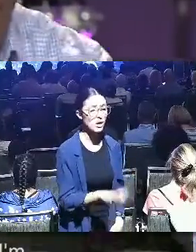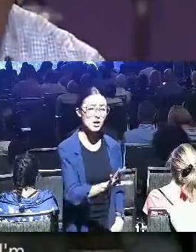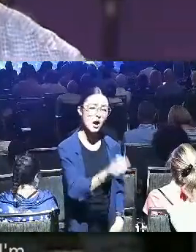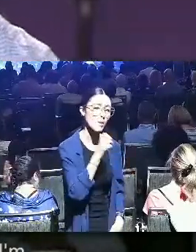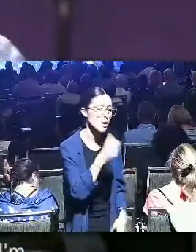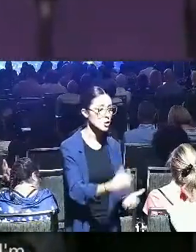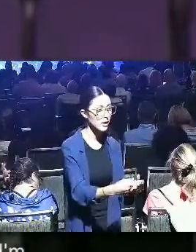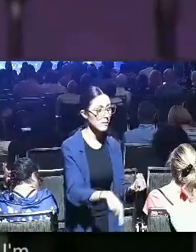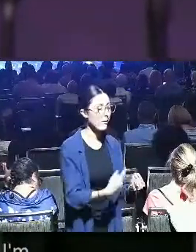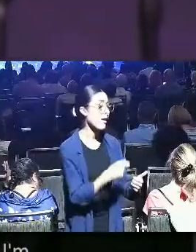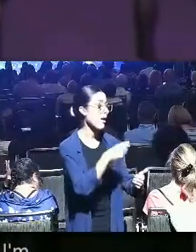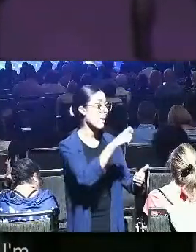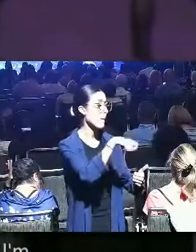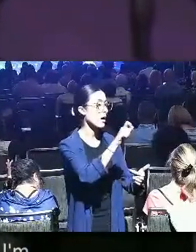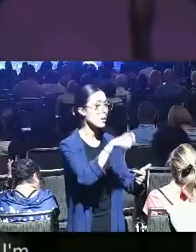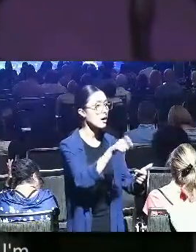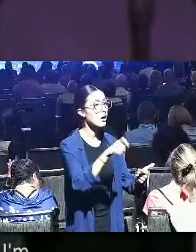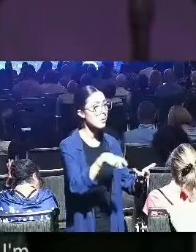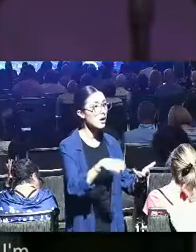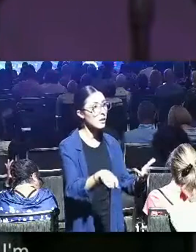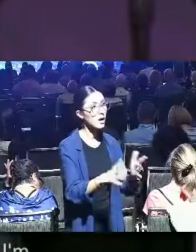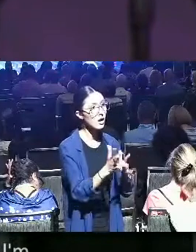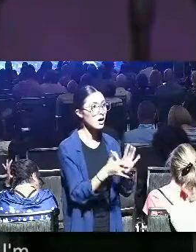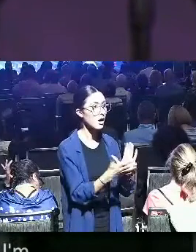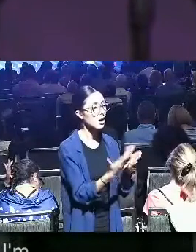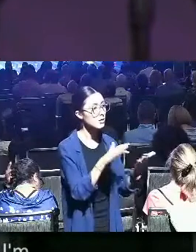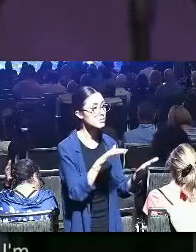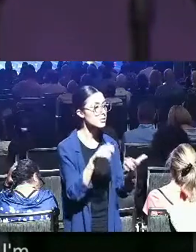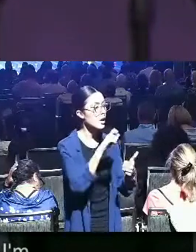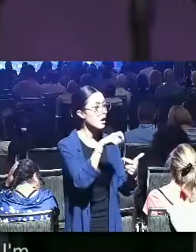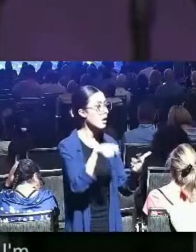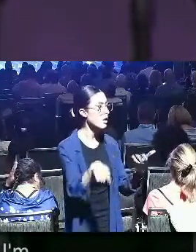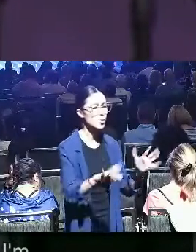are immersed in the power, and God said.